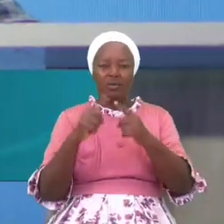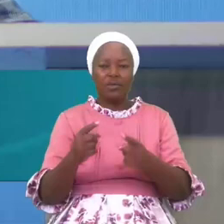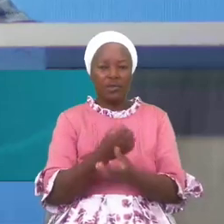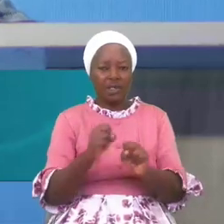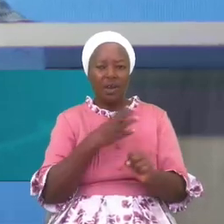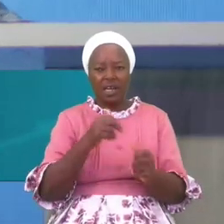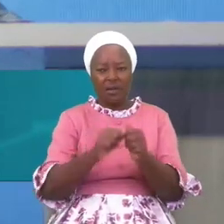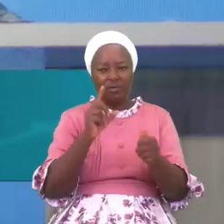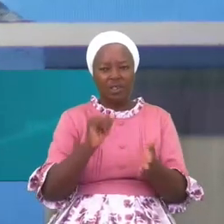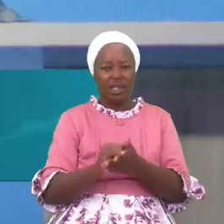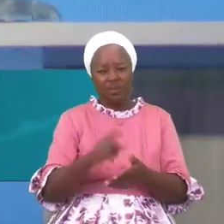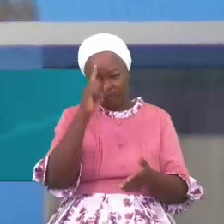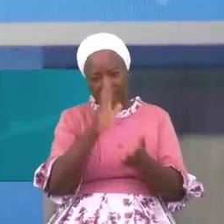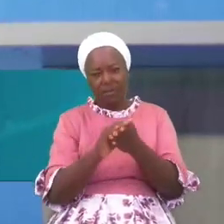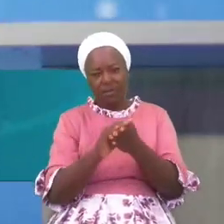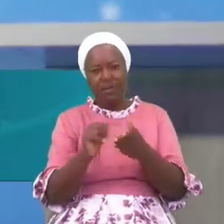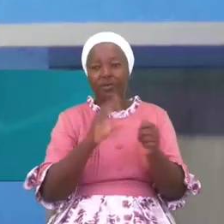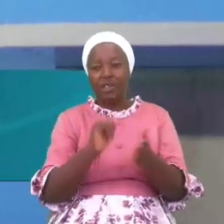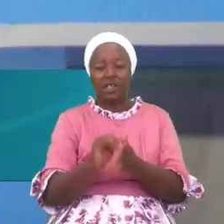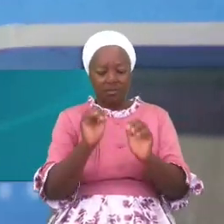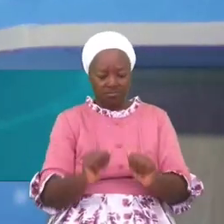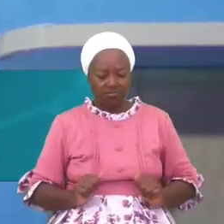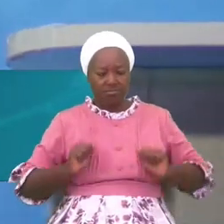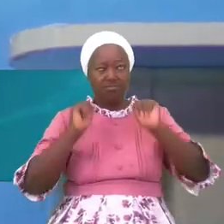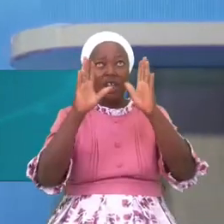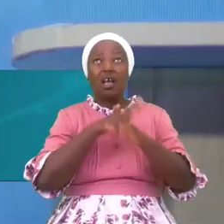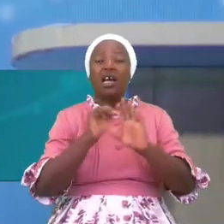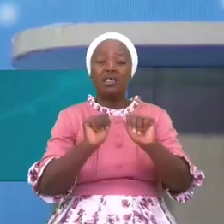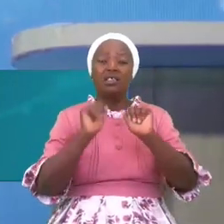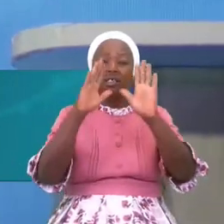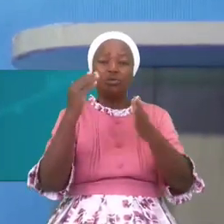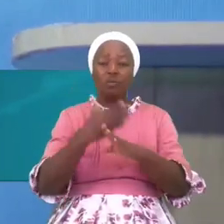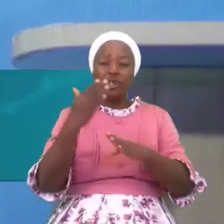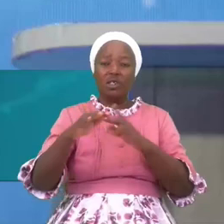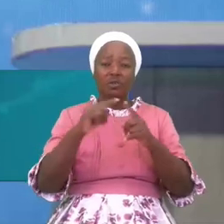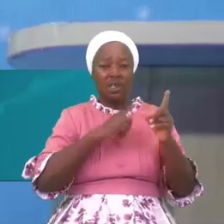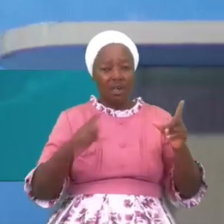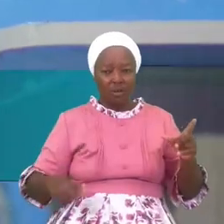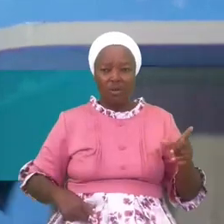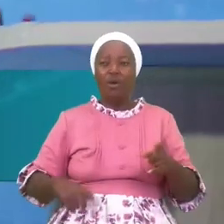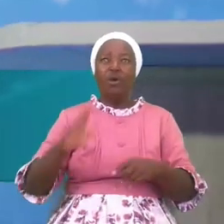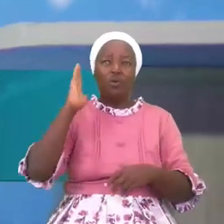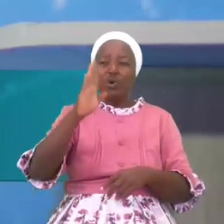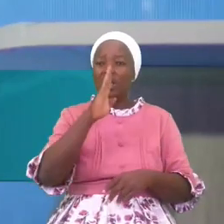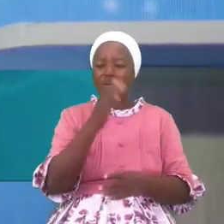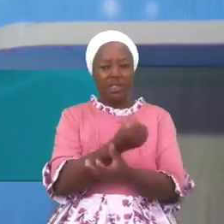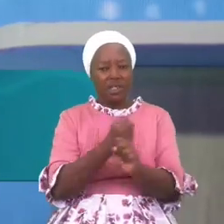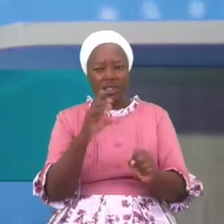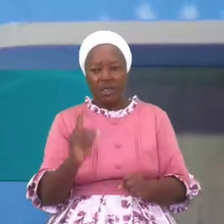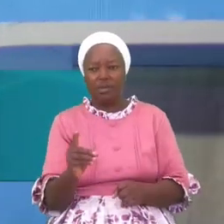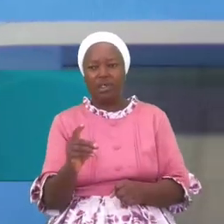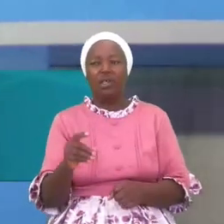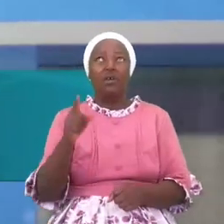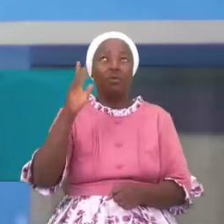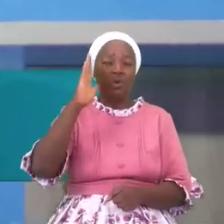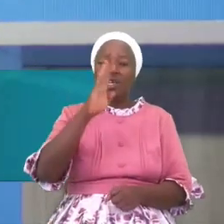and surrenders himself to the Lord will be saved, will be healed, will be delivered, will